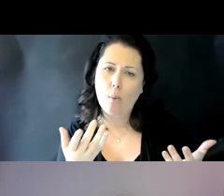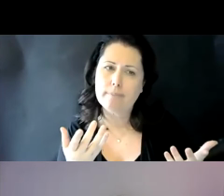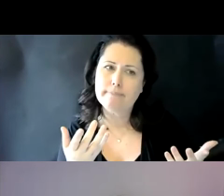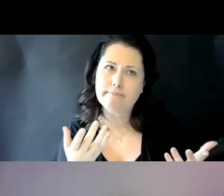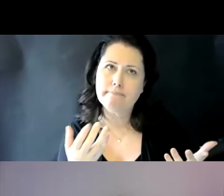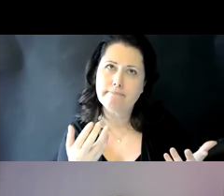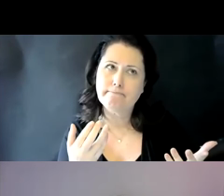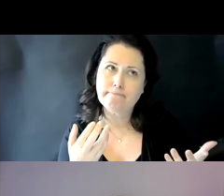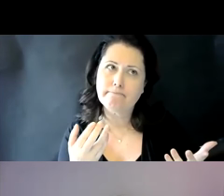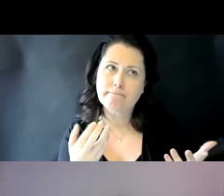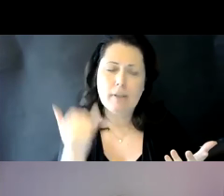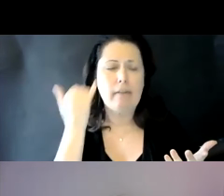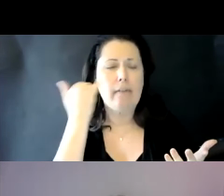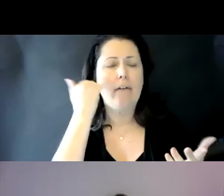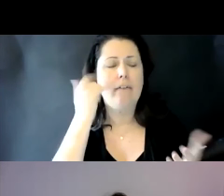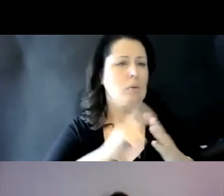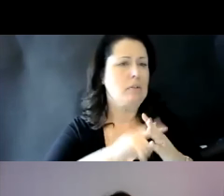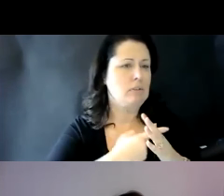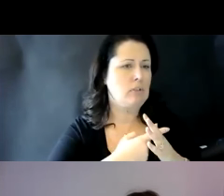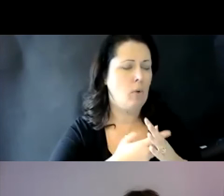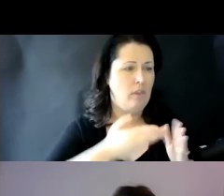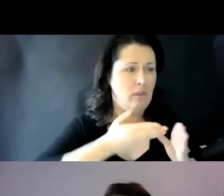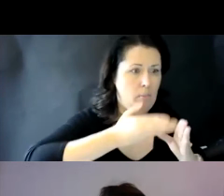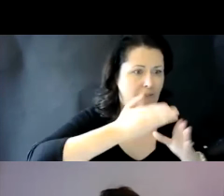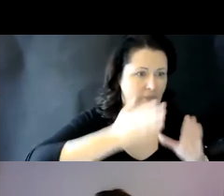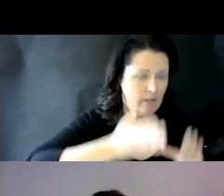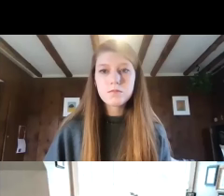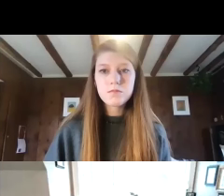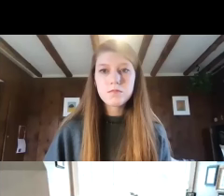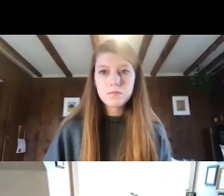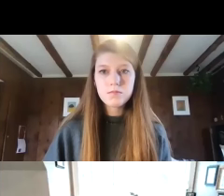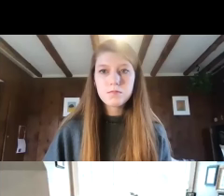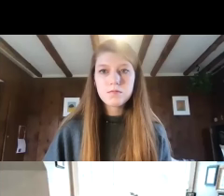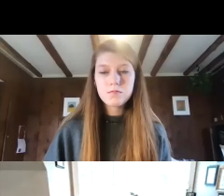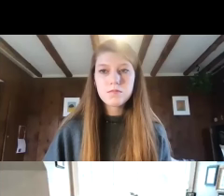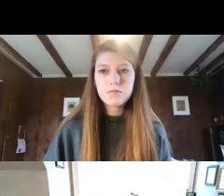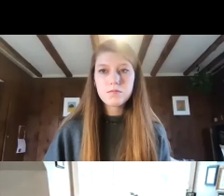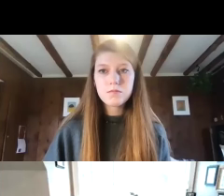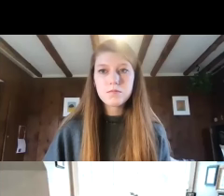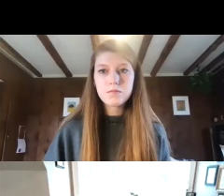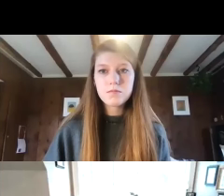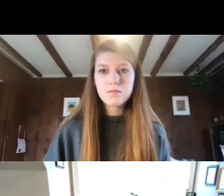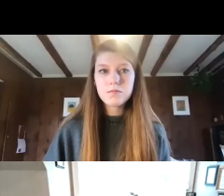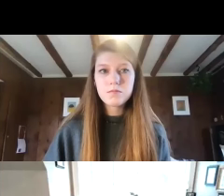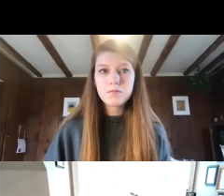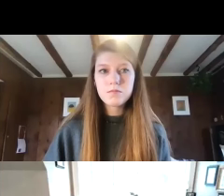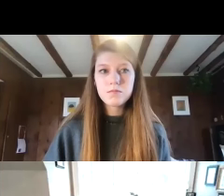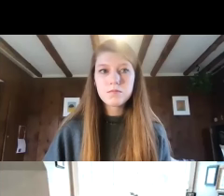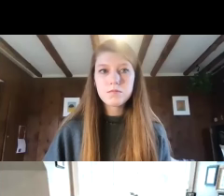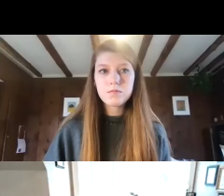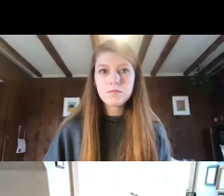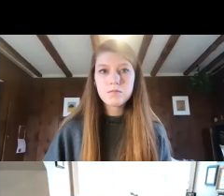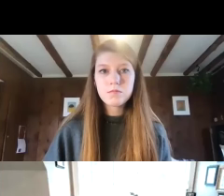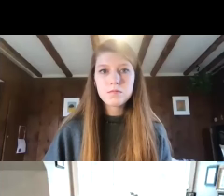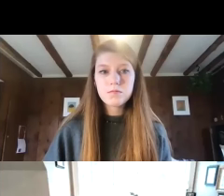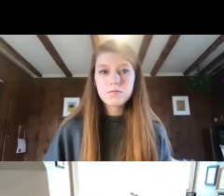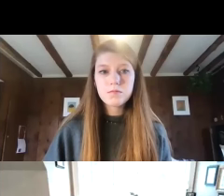are of starting with the professionals and then moving to those with lived experience versus doing that in the